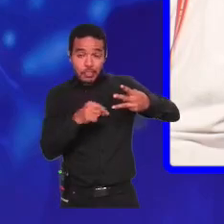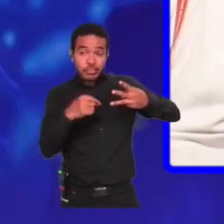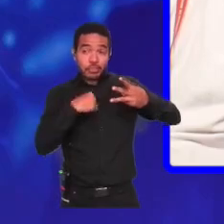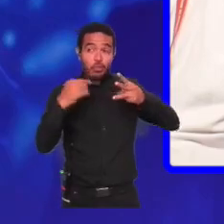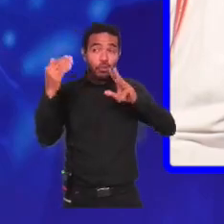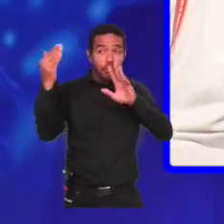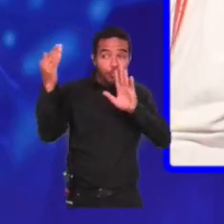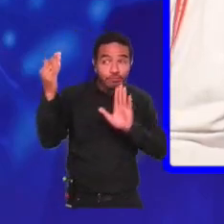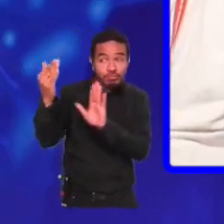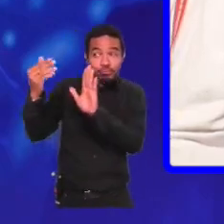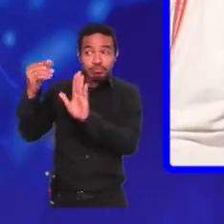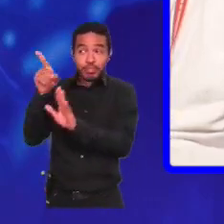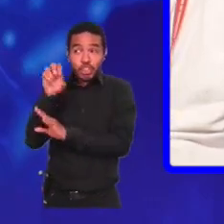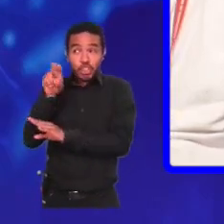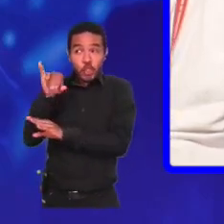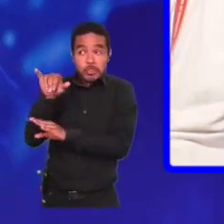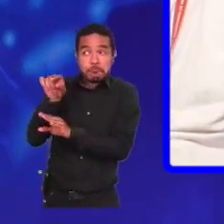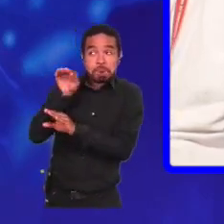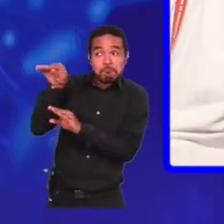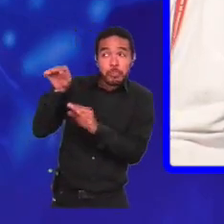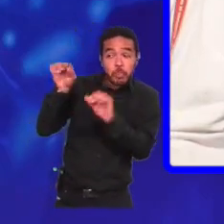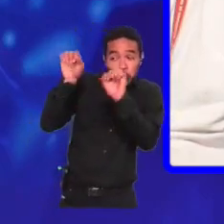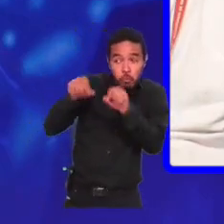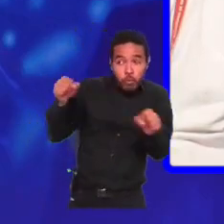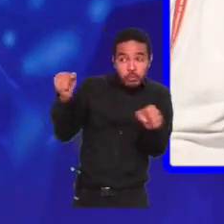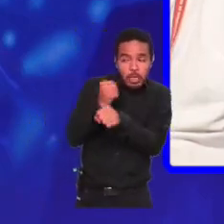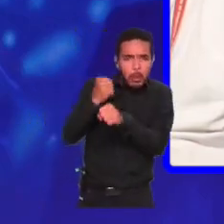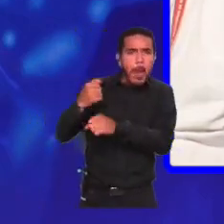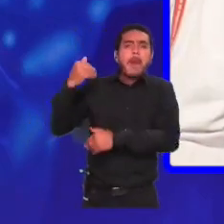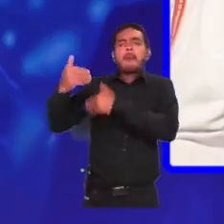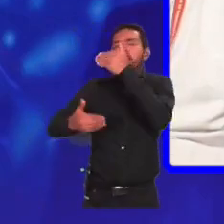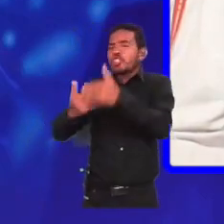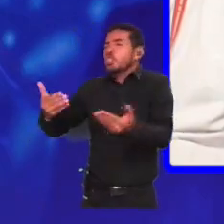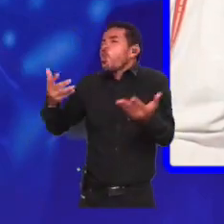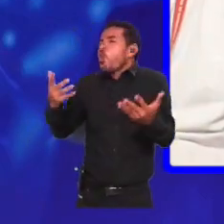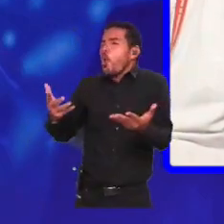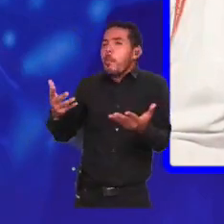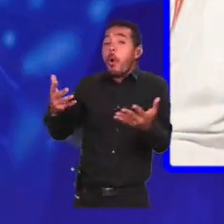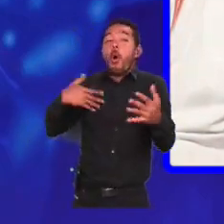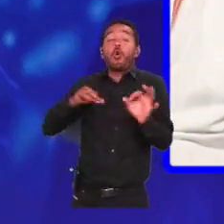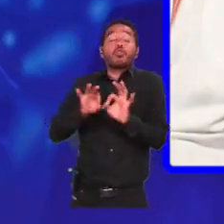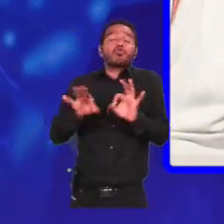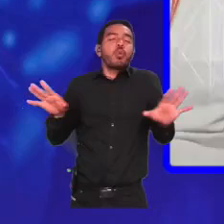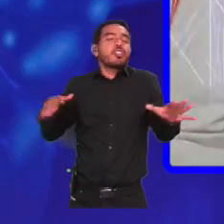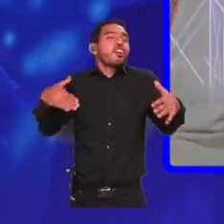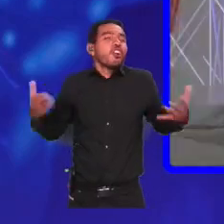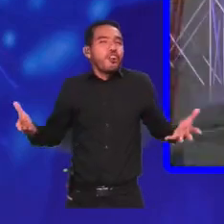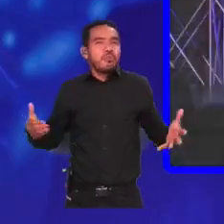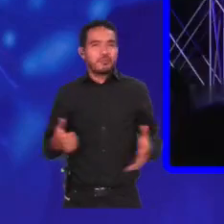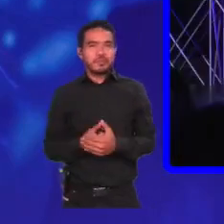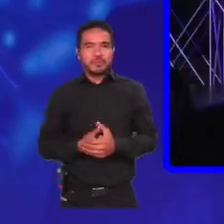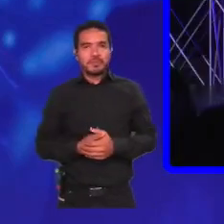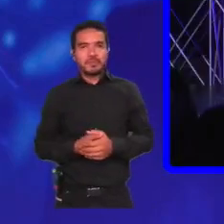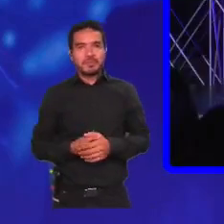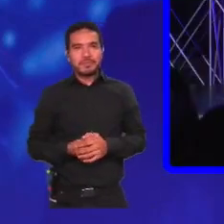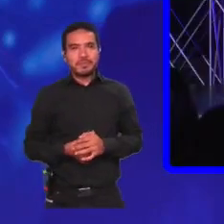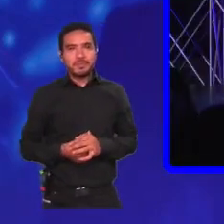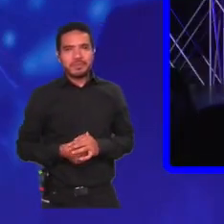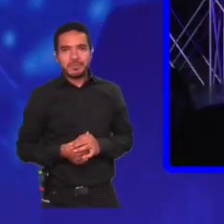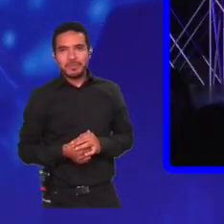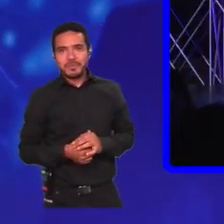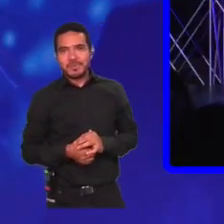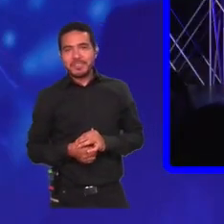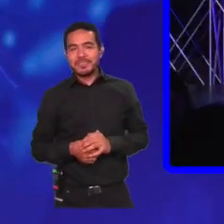with you? Is there any process, or is just randomly approach? Ooh, Rob, how we do